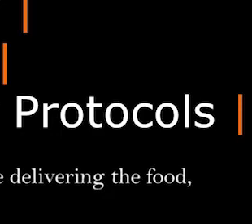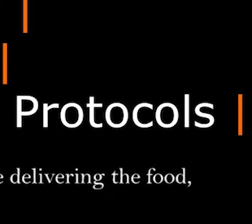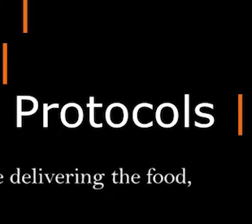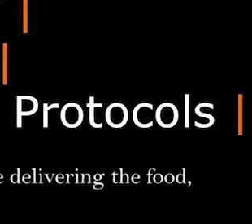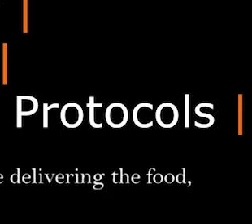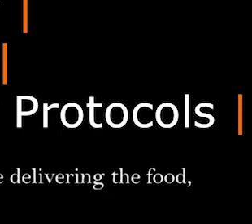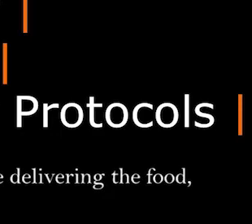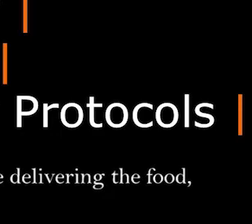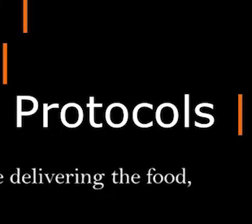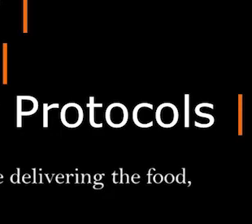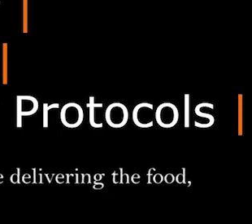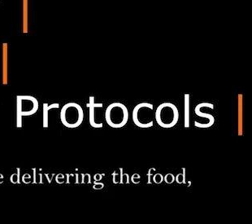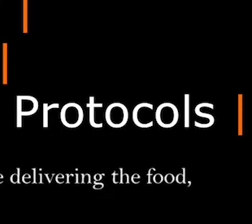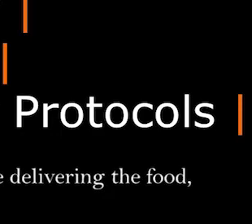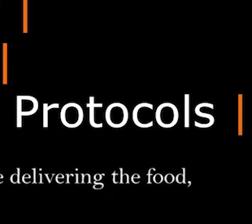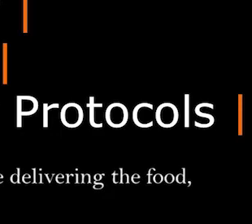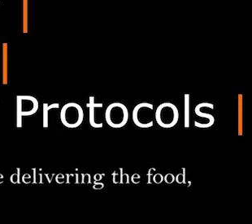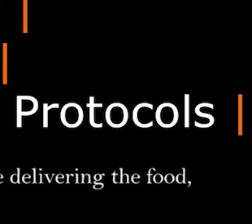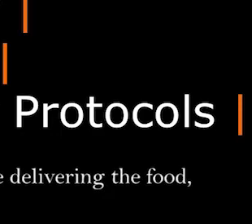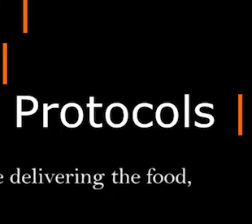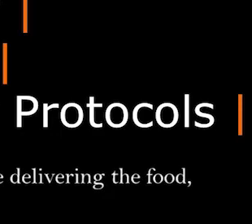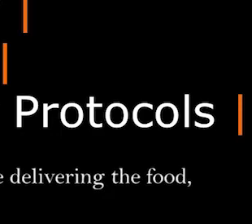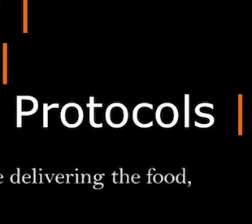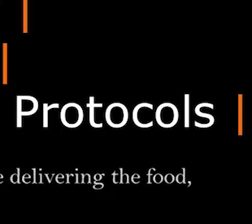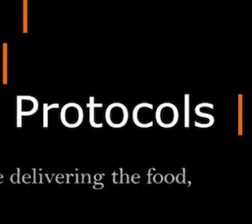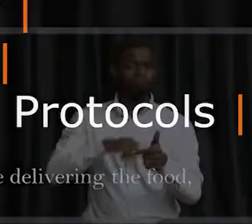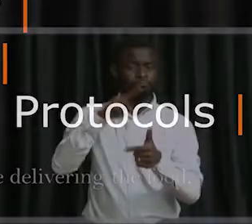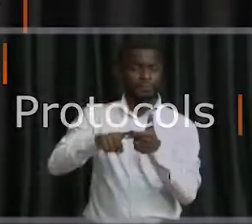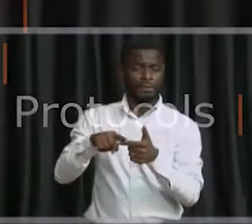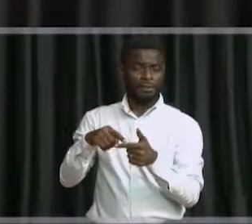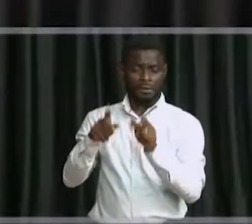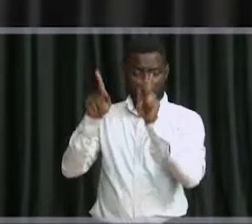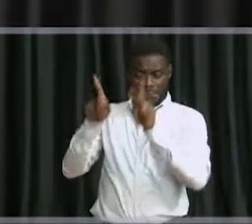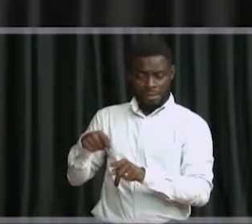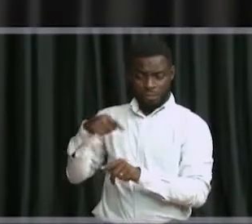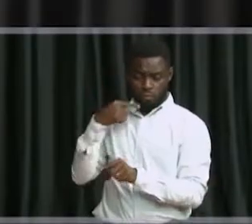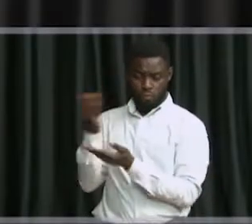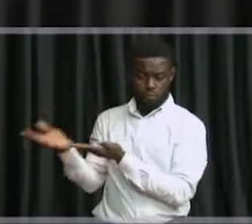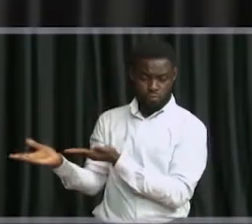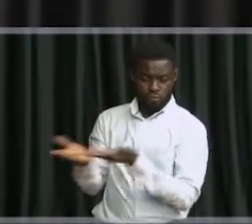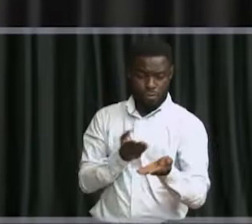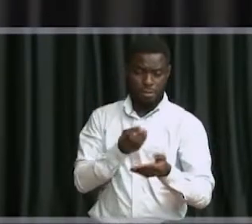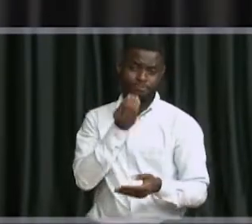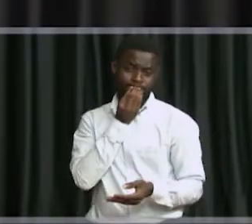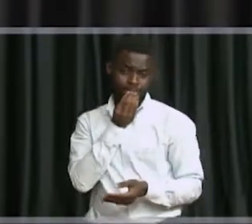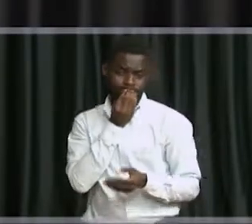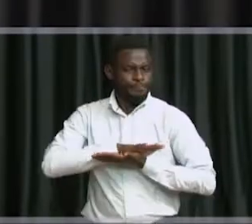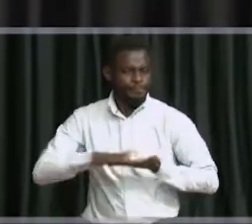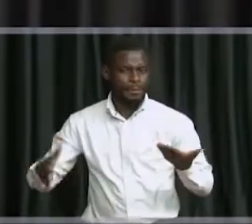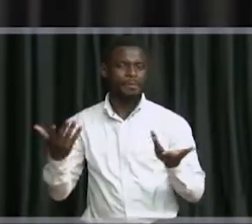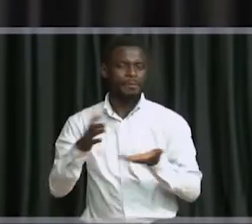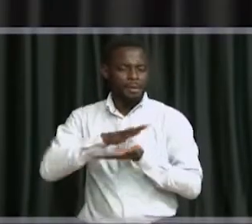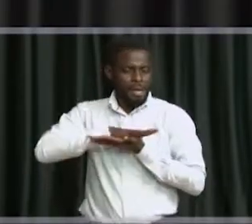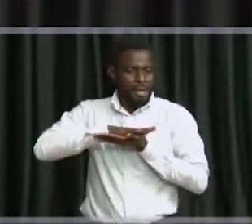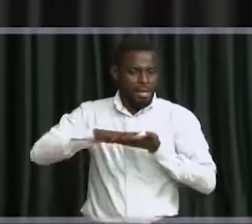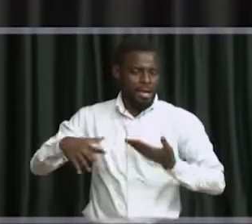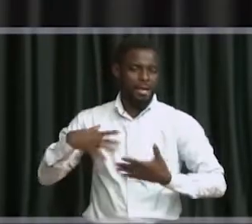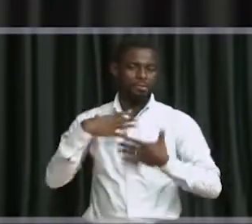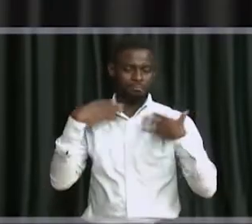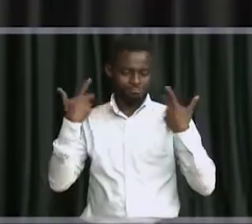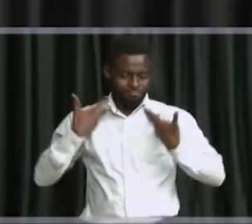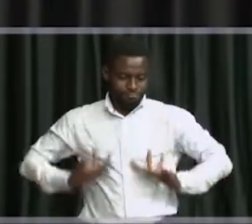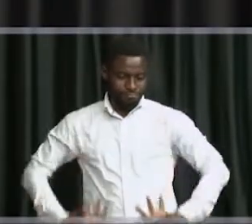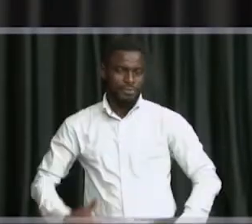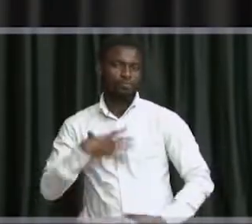ame e hon ayya akono diya tosu ni sobe mawa yume enfuho besho omwa taa diye kamma vite vite vite